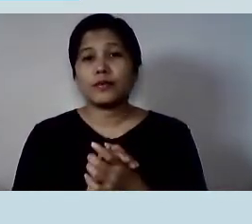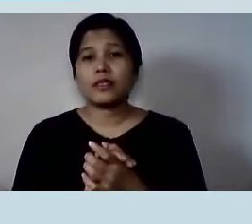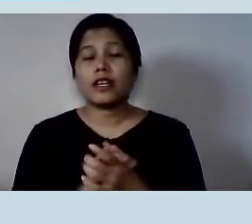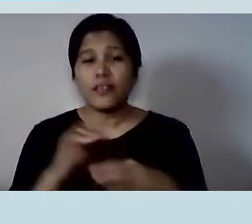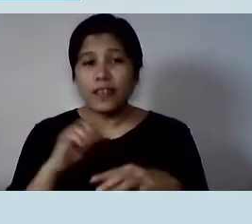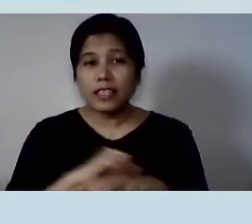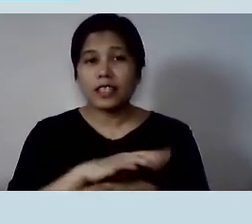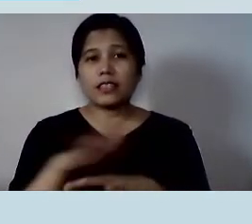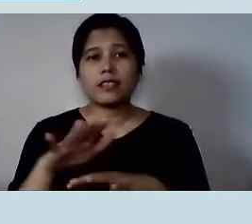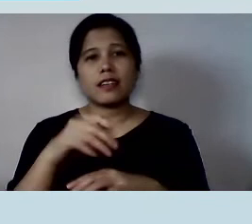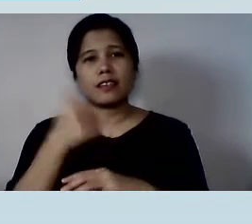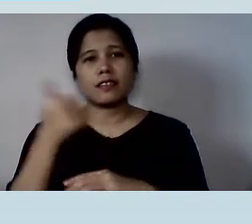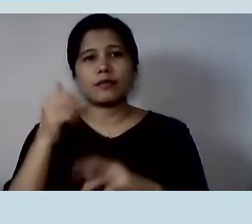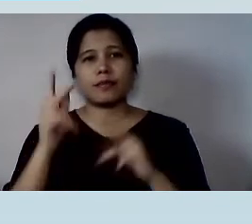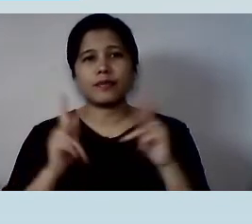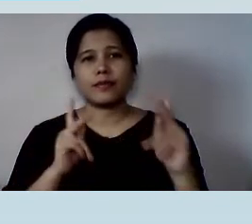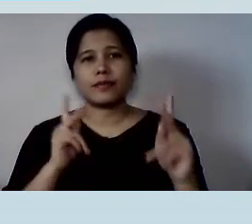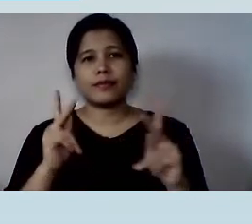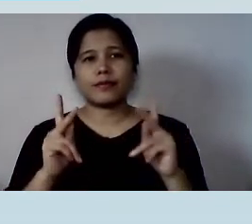of other components.